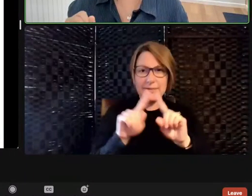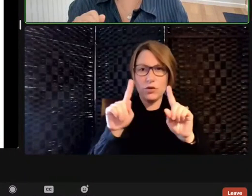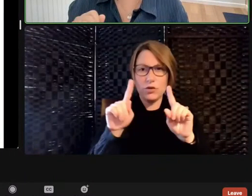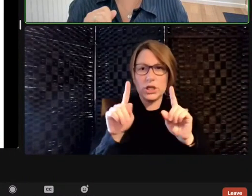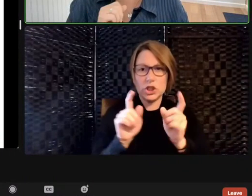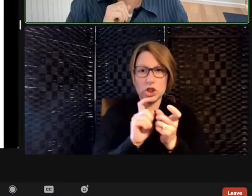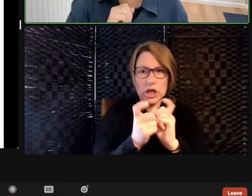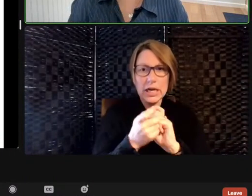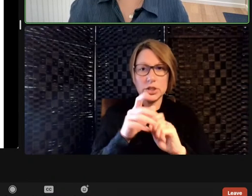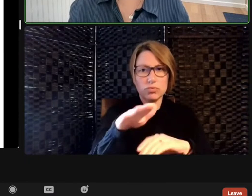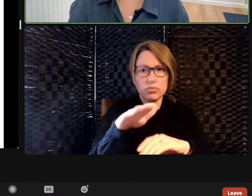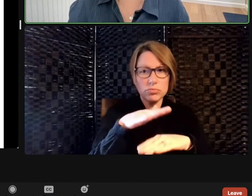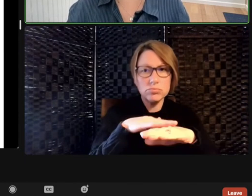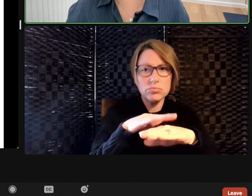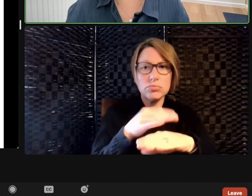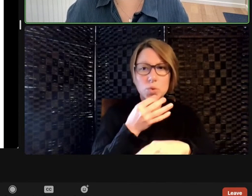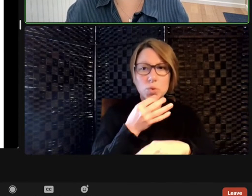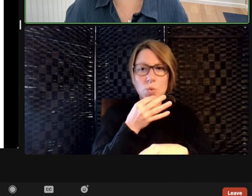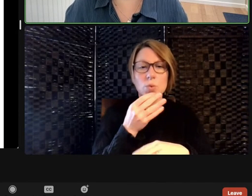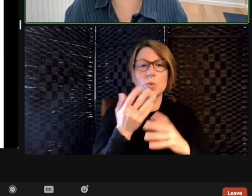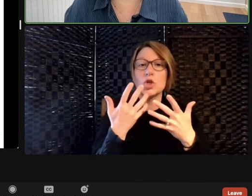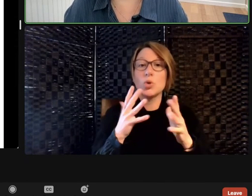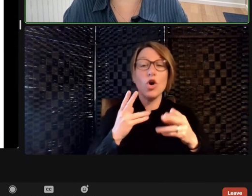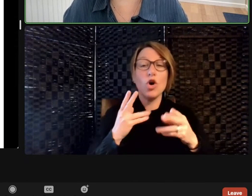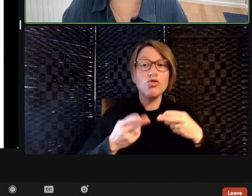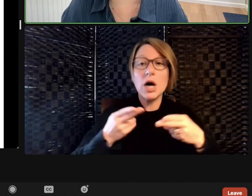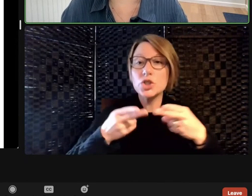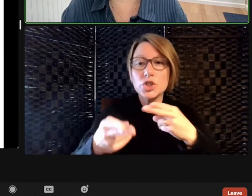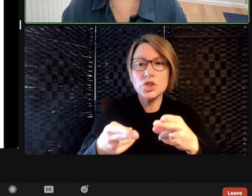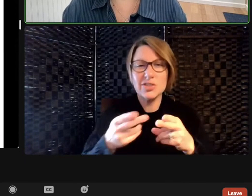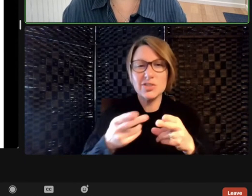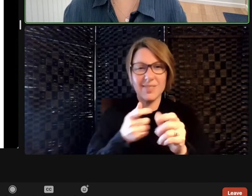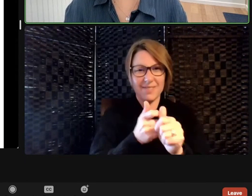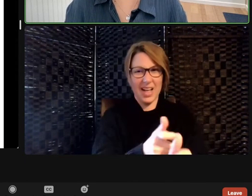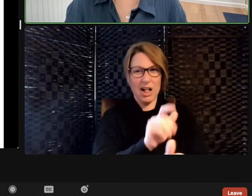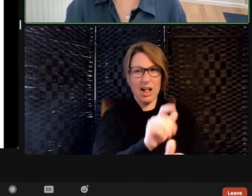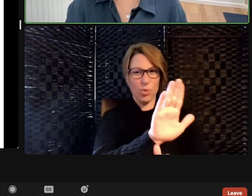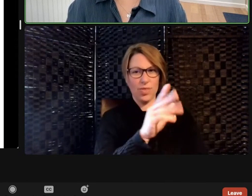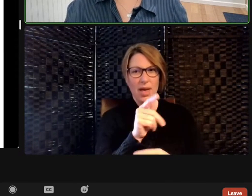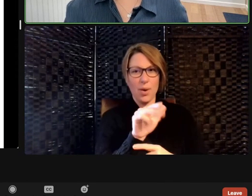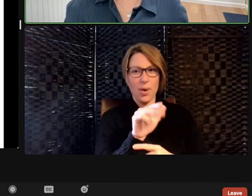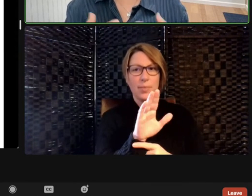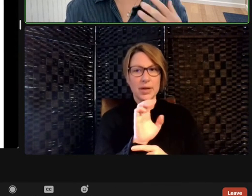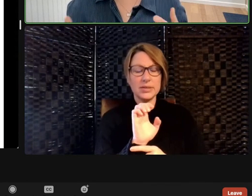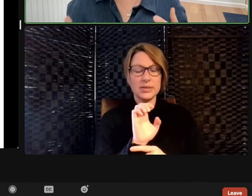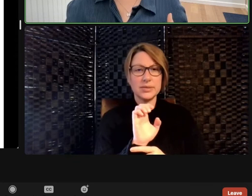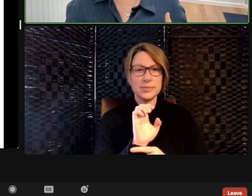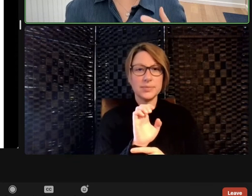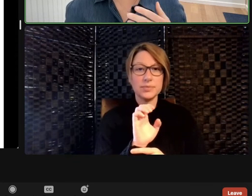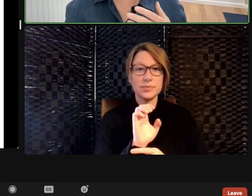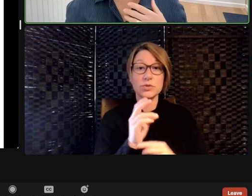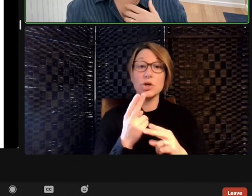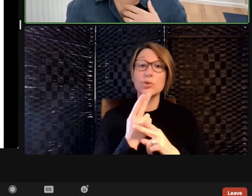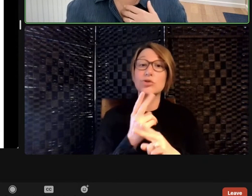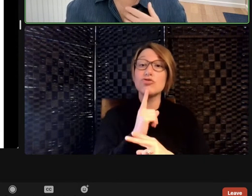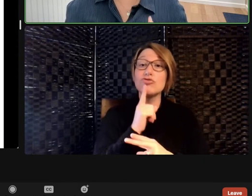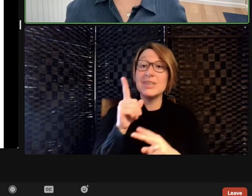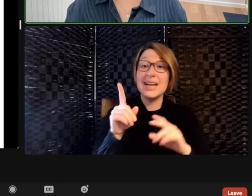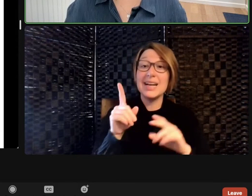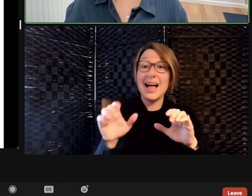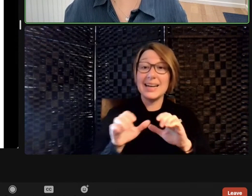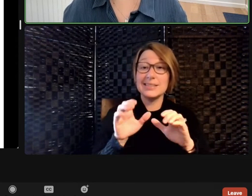up. And then we don't want to rush. We want to go at their own pace. And then using a real activity-based curriculum.